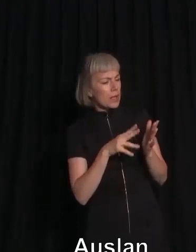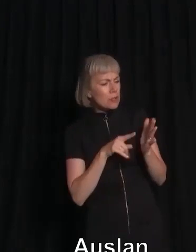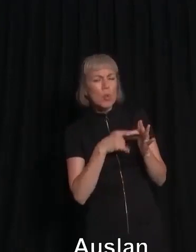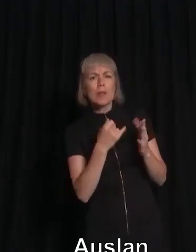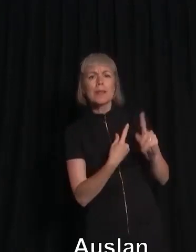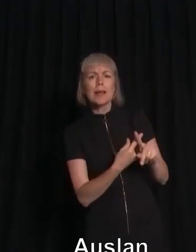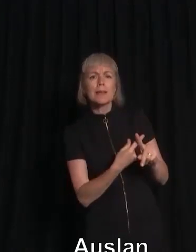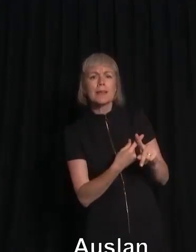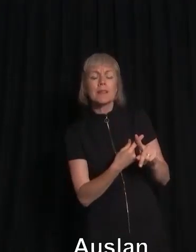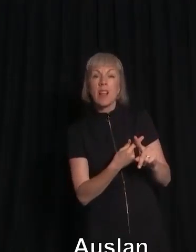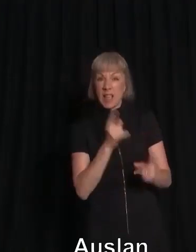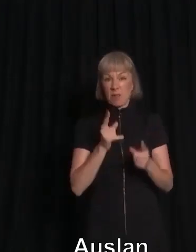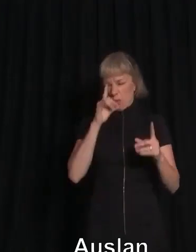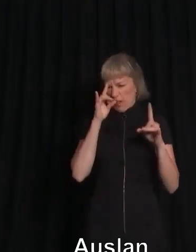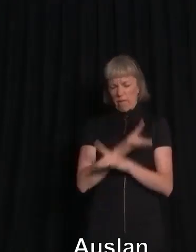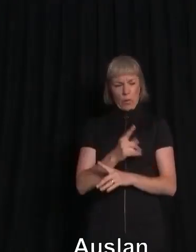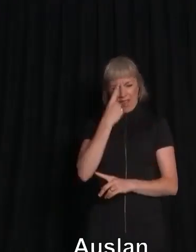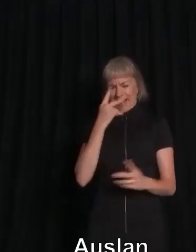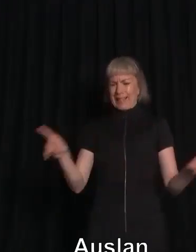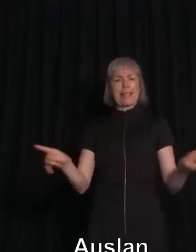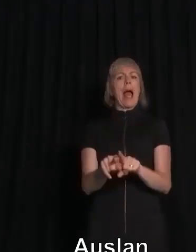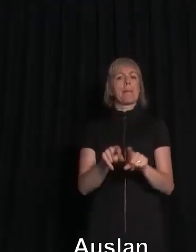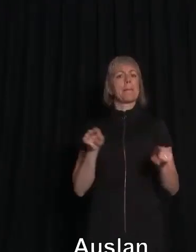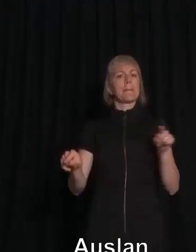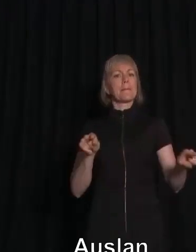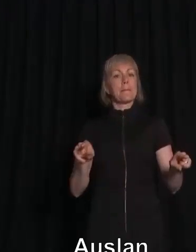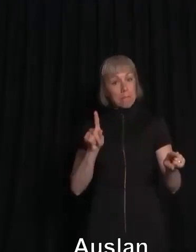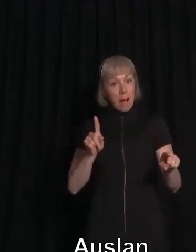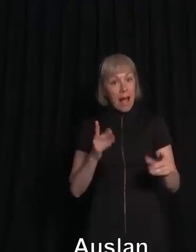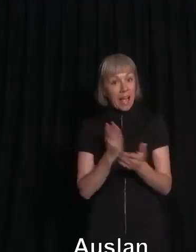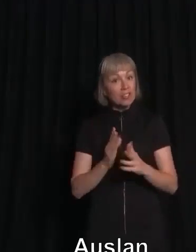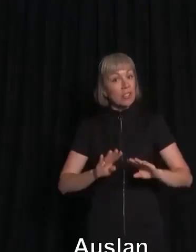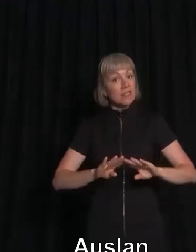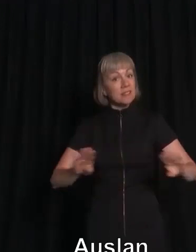although our issues are, well, different.